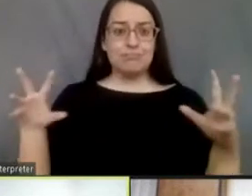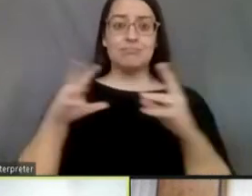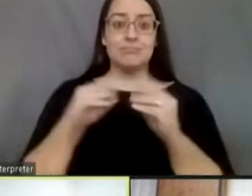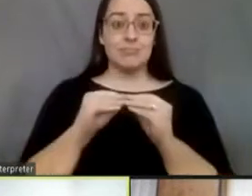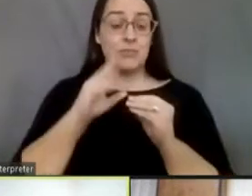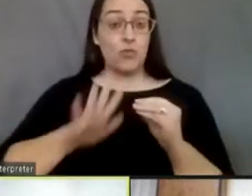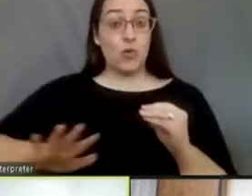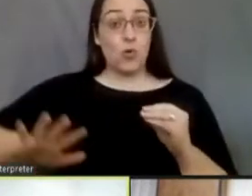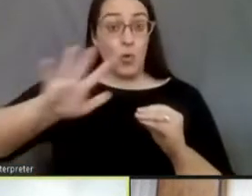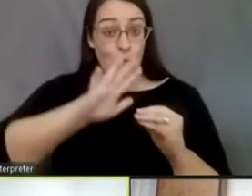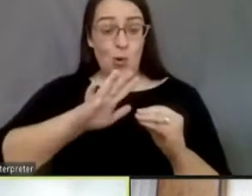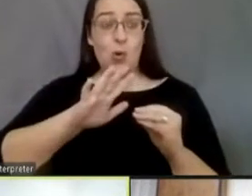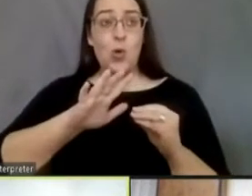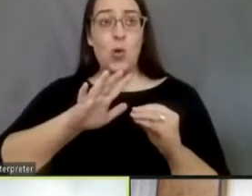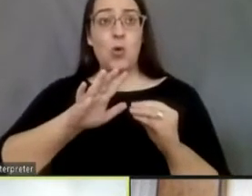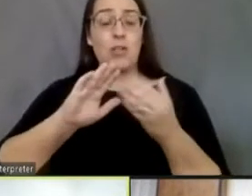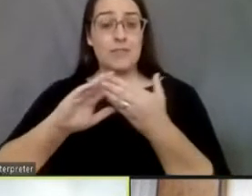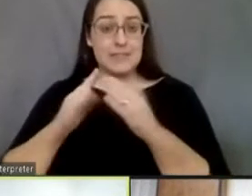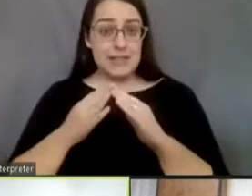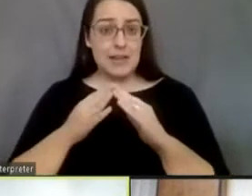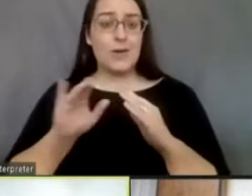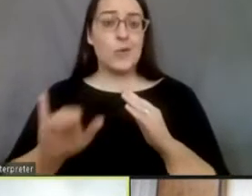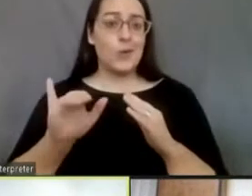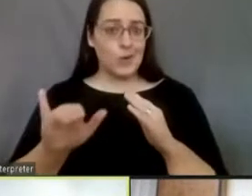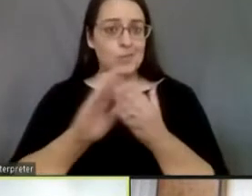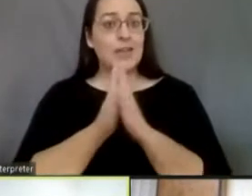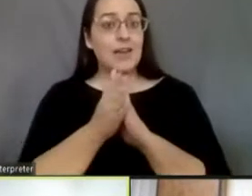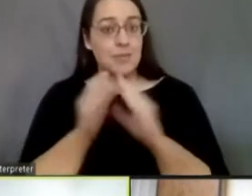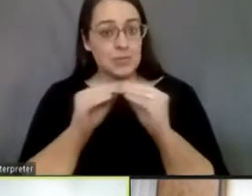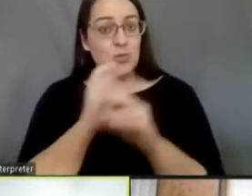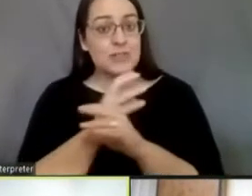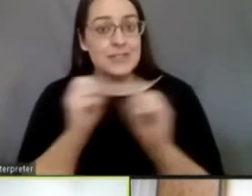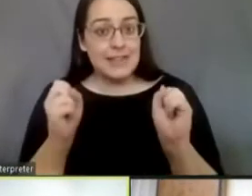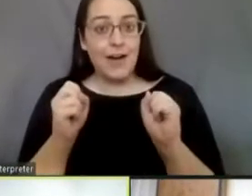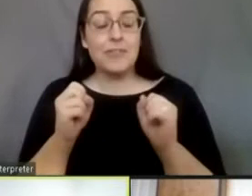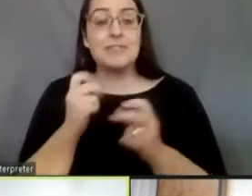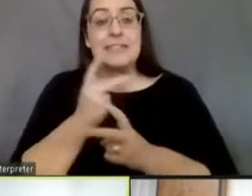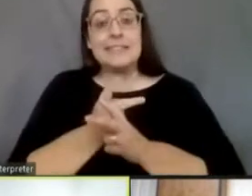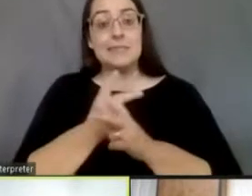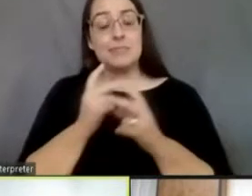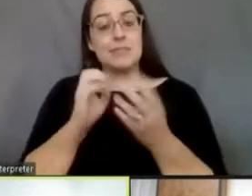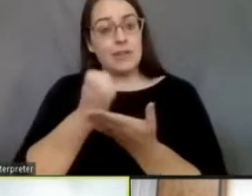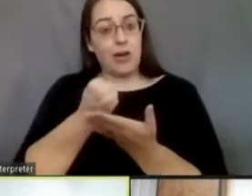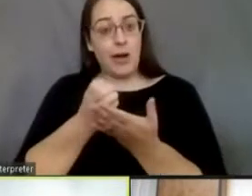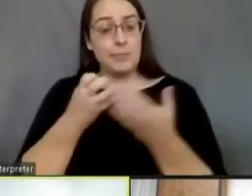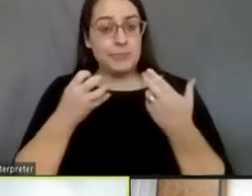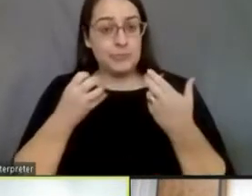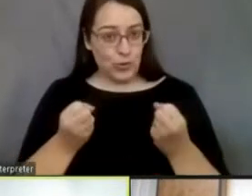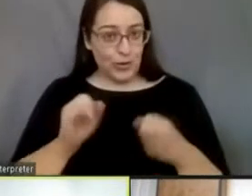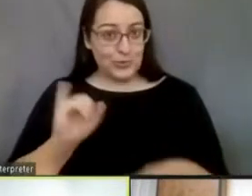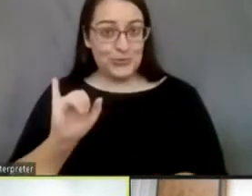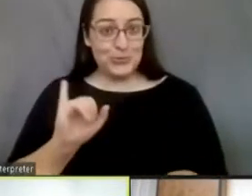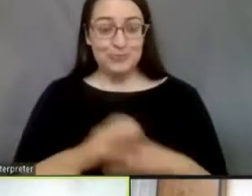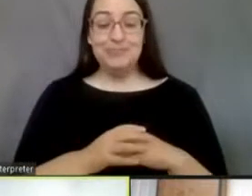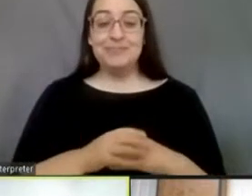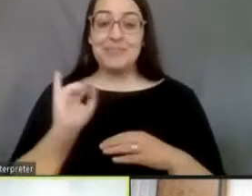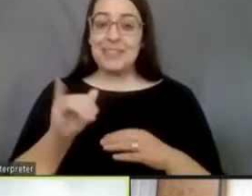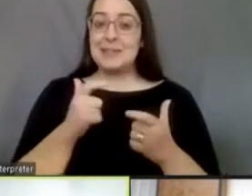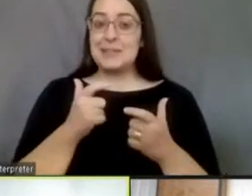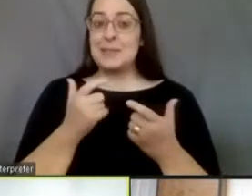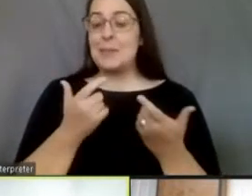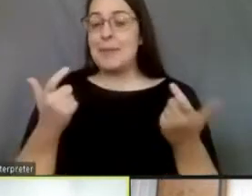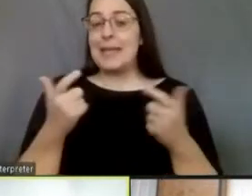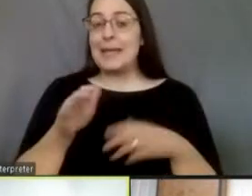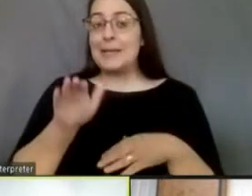city, it makes our city safer, and it builds our economy and makes our economy stronger. So there's the big pitch today to get